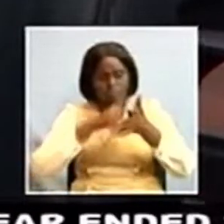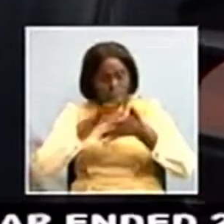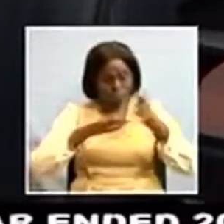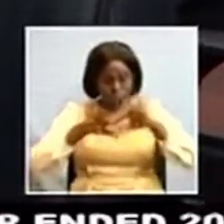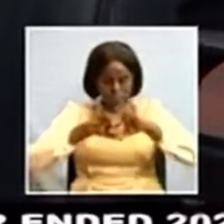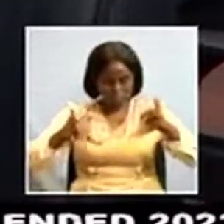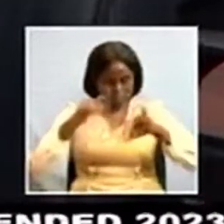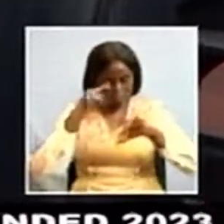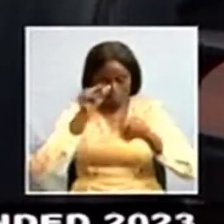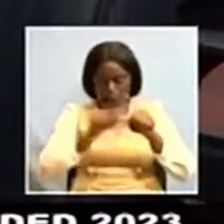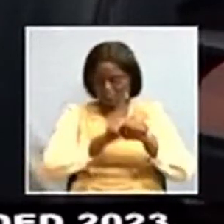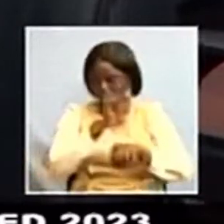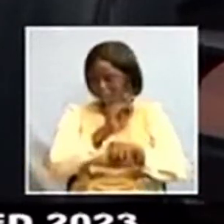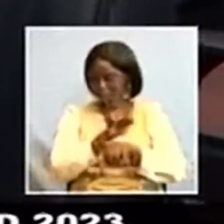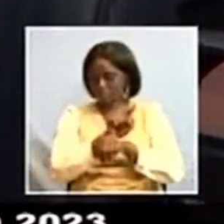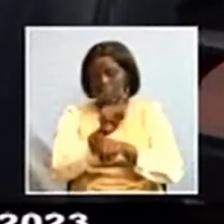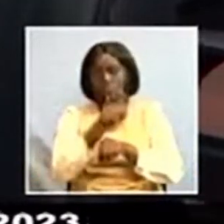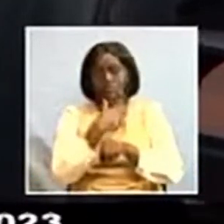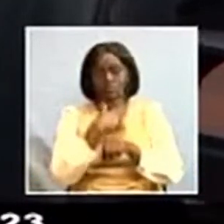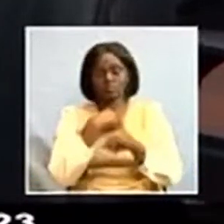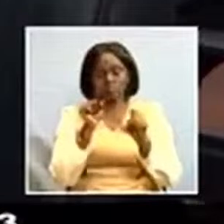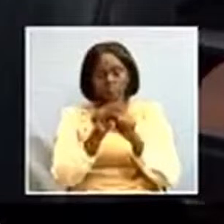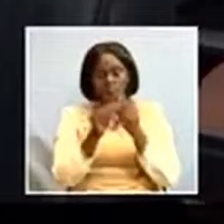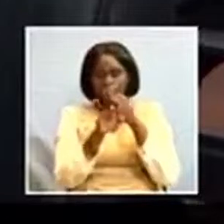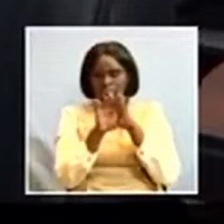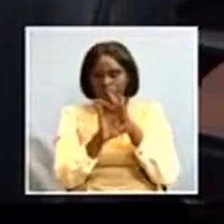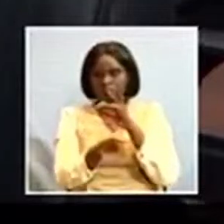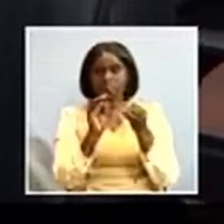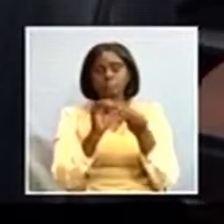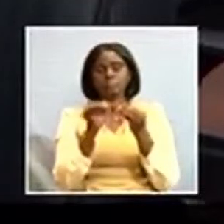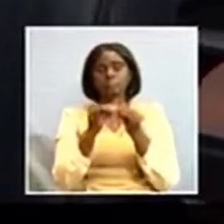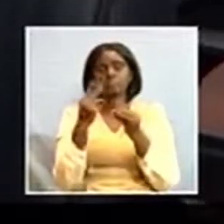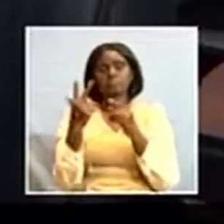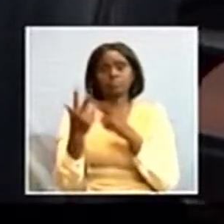ledger for each project under Appendix 3.